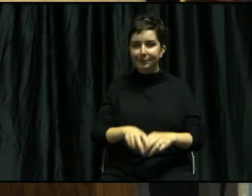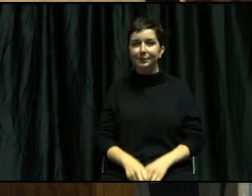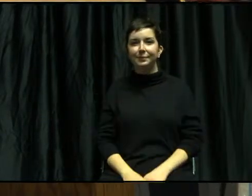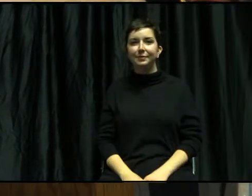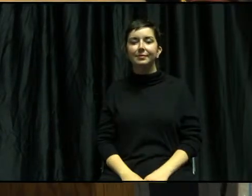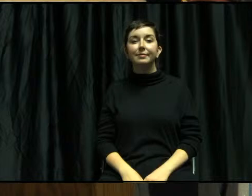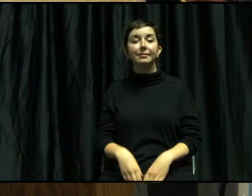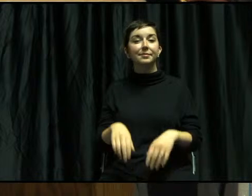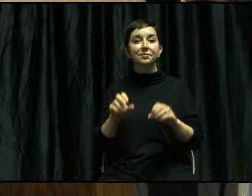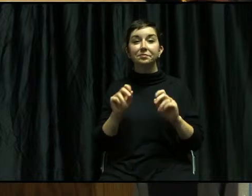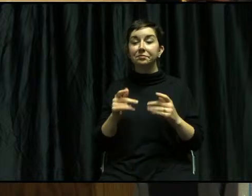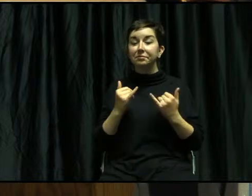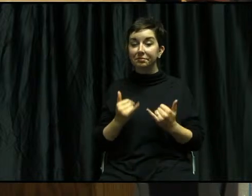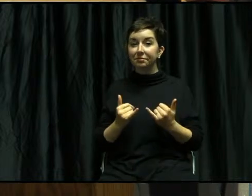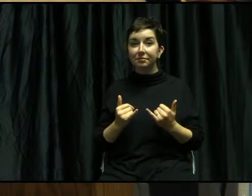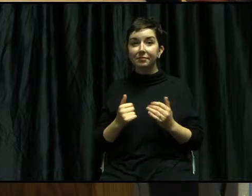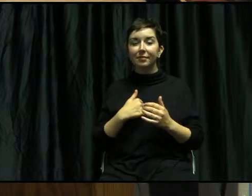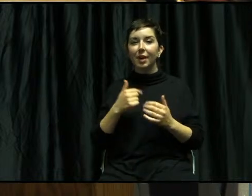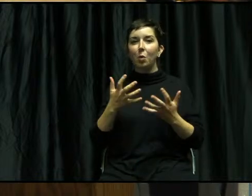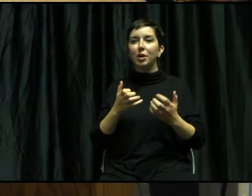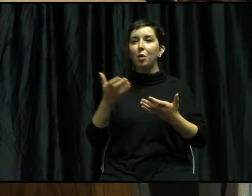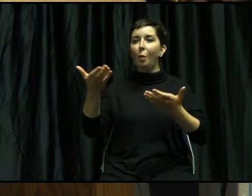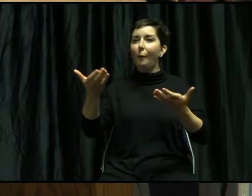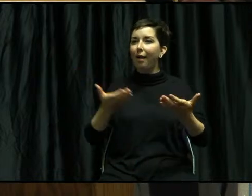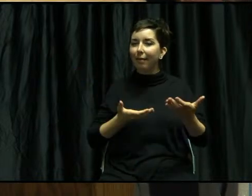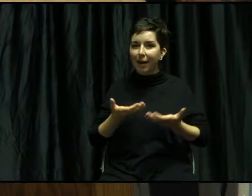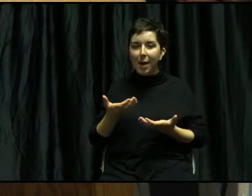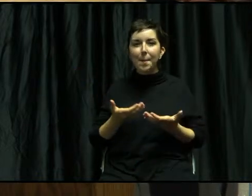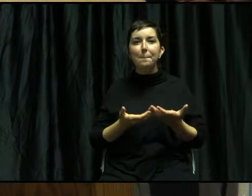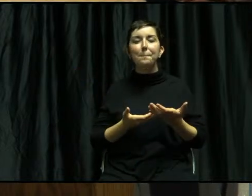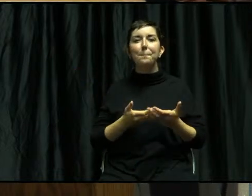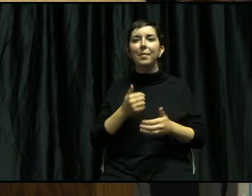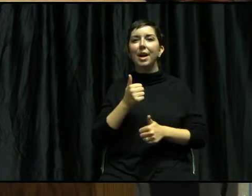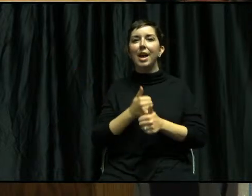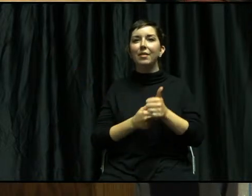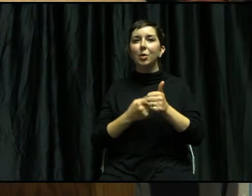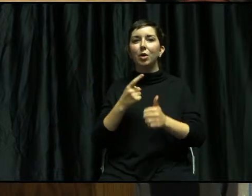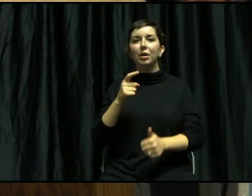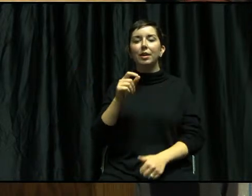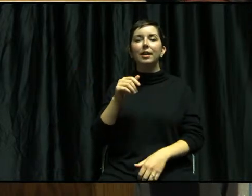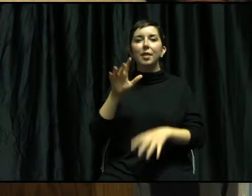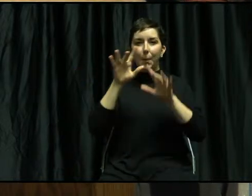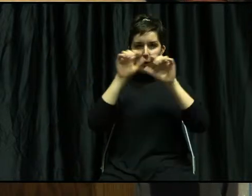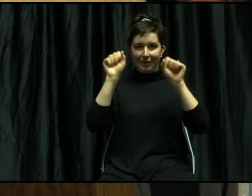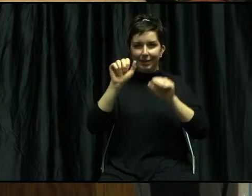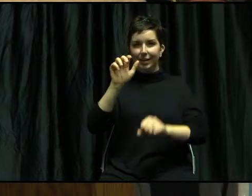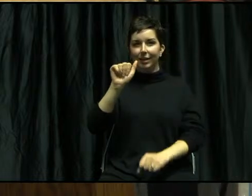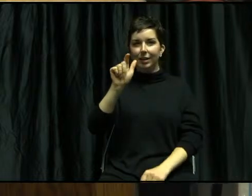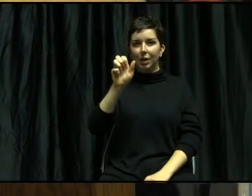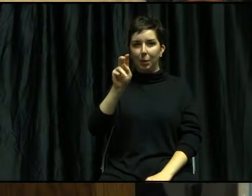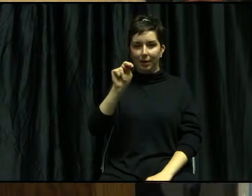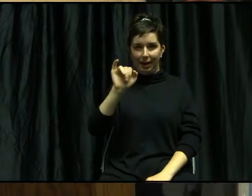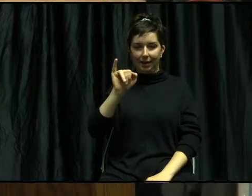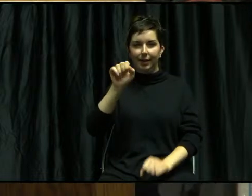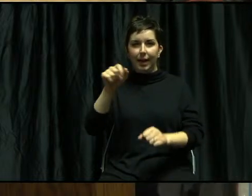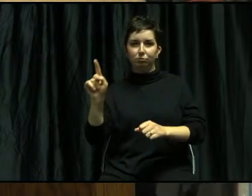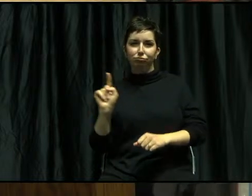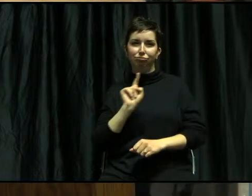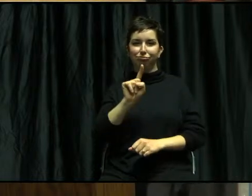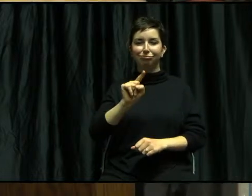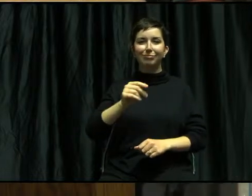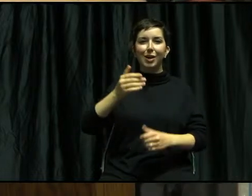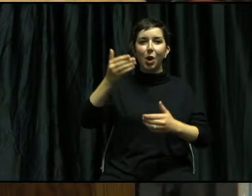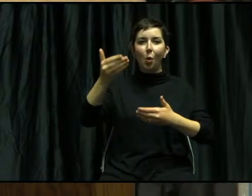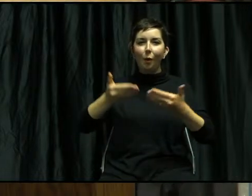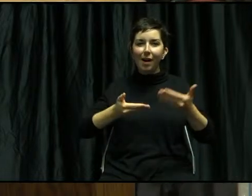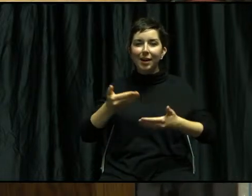At this point, I would like to welcome our Weber State University Alumni Association President, Curtis Funk, to the stand to give a welcome to all